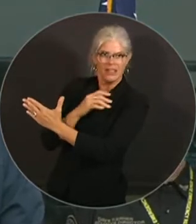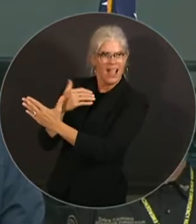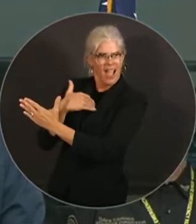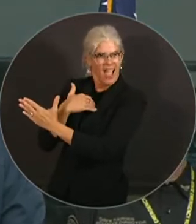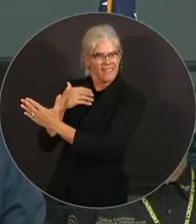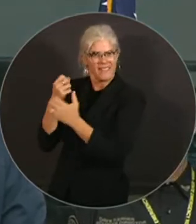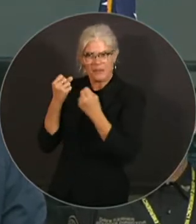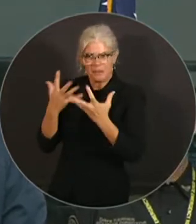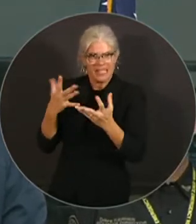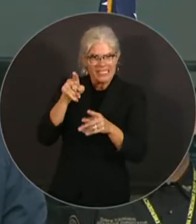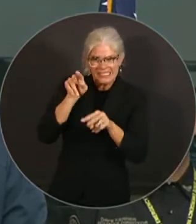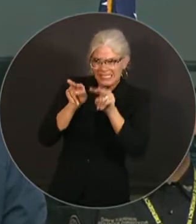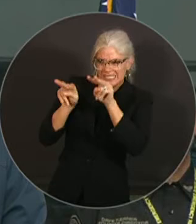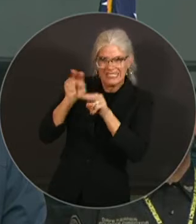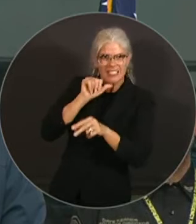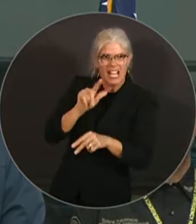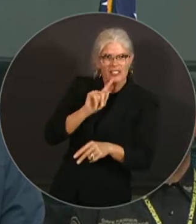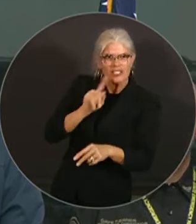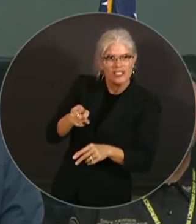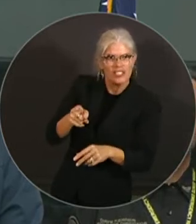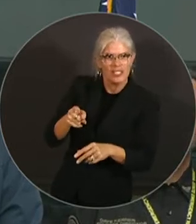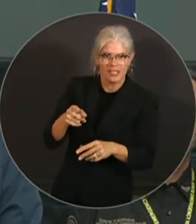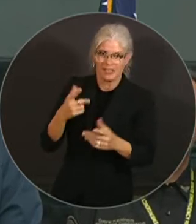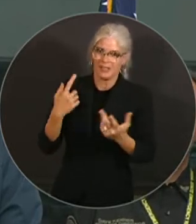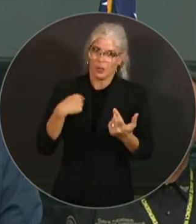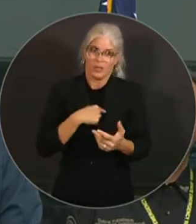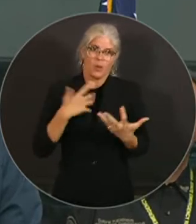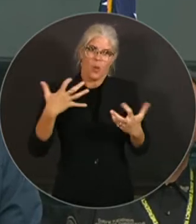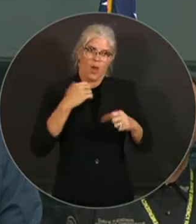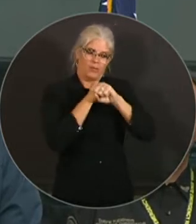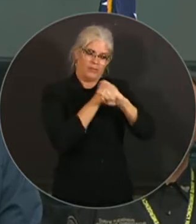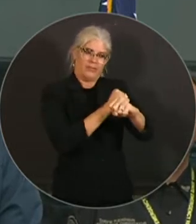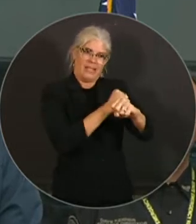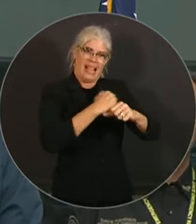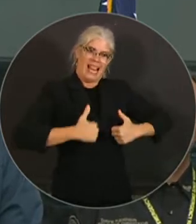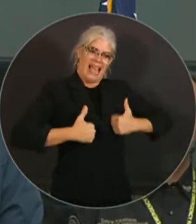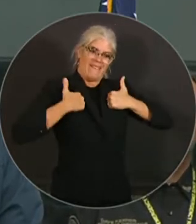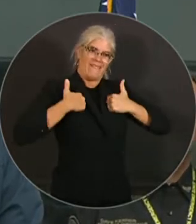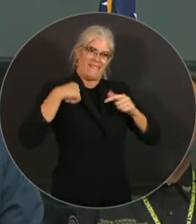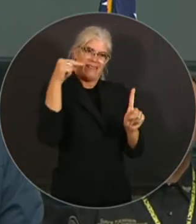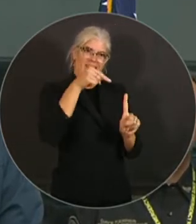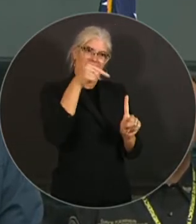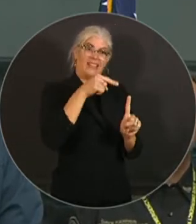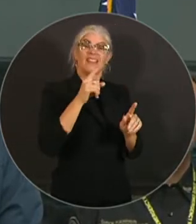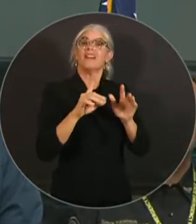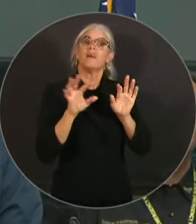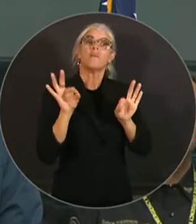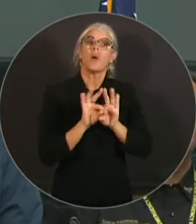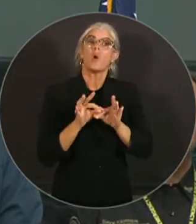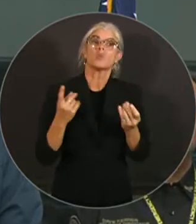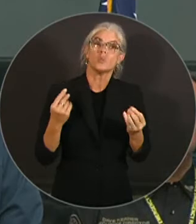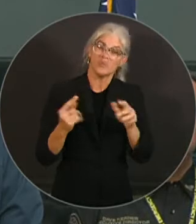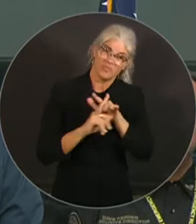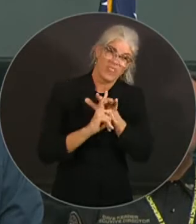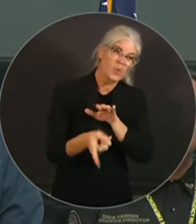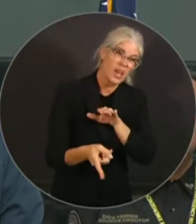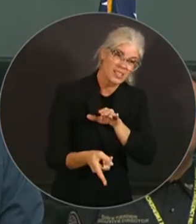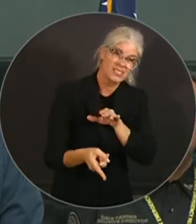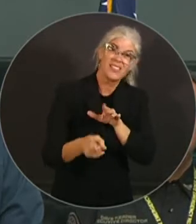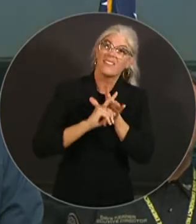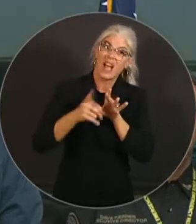a protection of life perspective, the evacuation orders that have gone out in those vulnerable areas by the